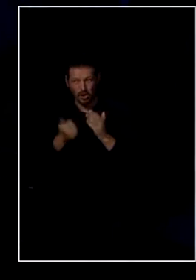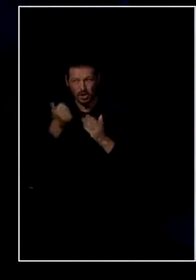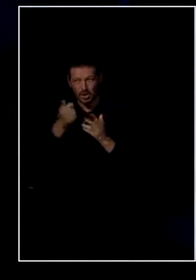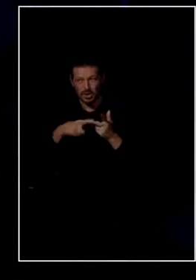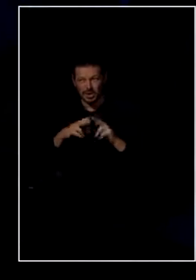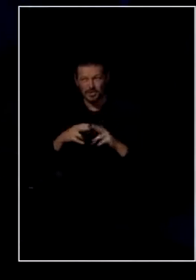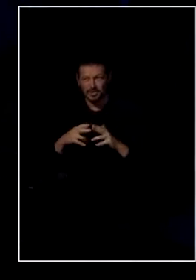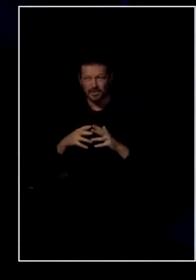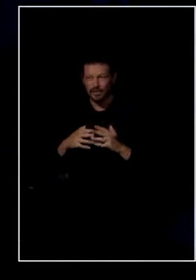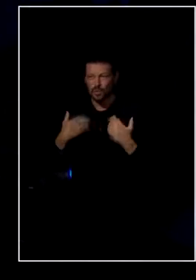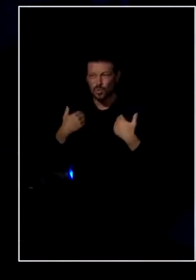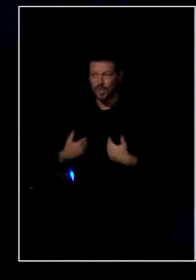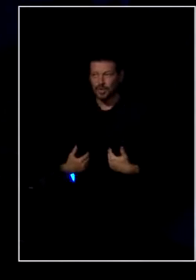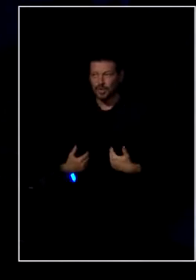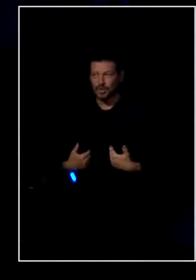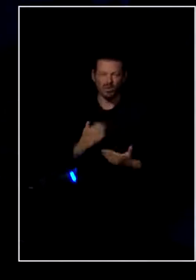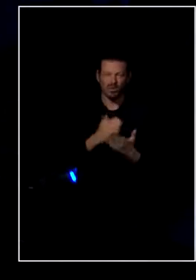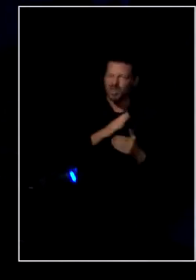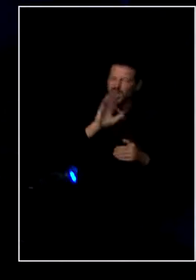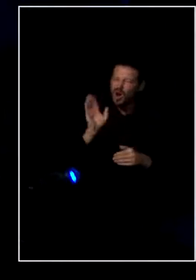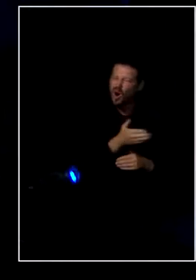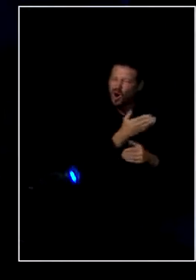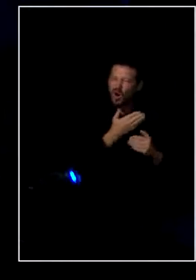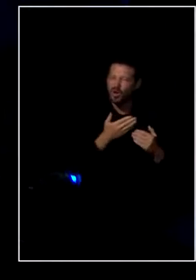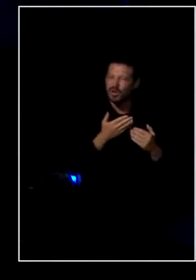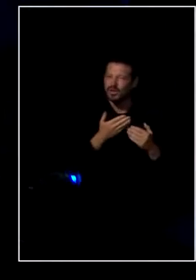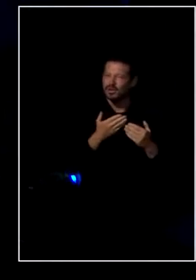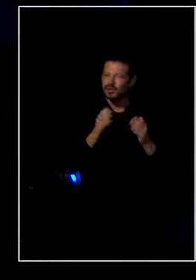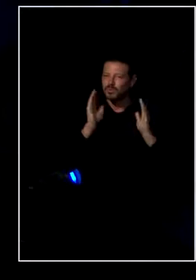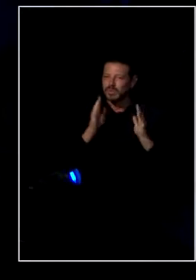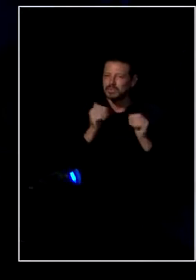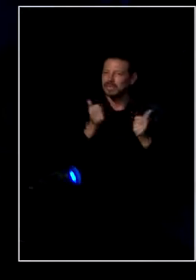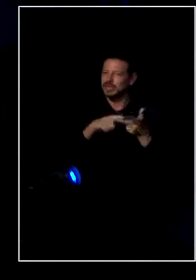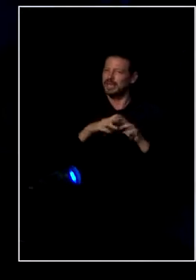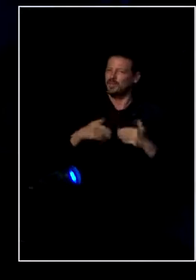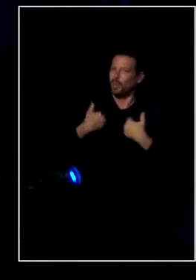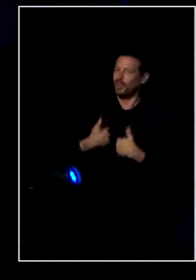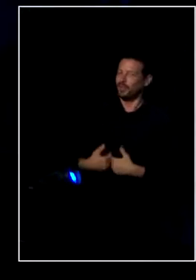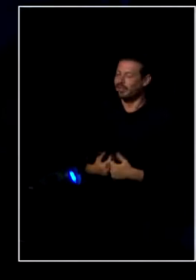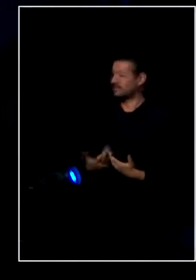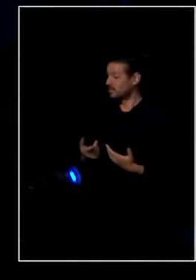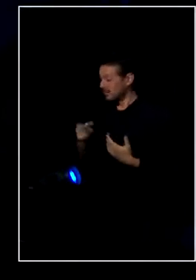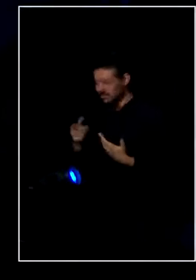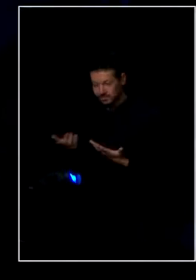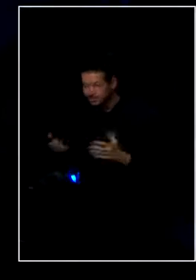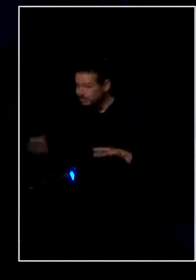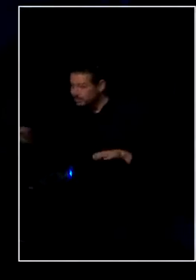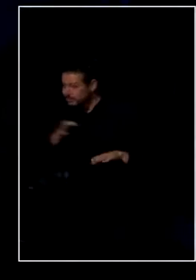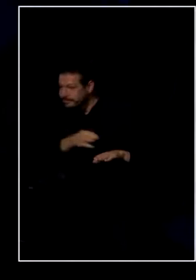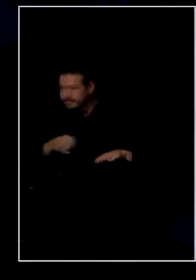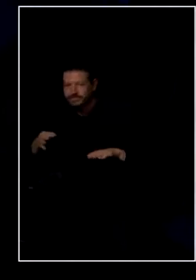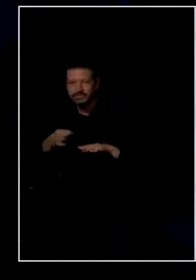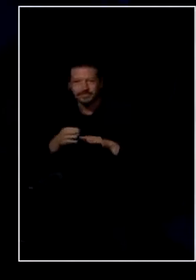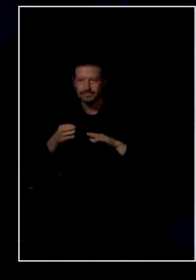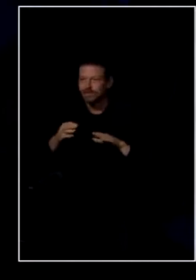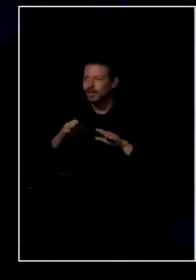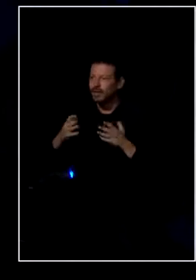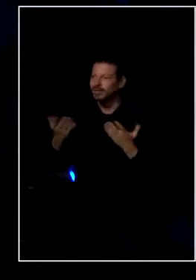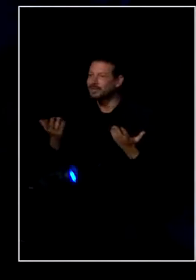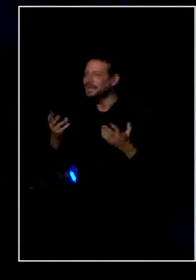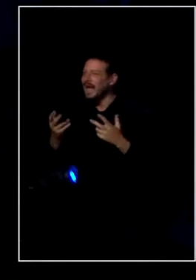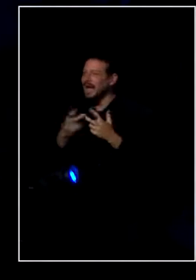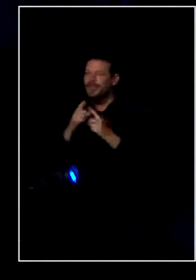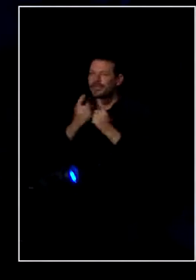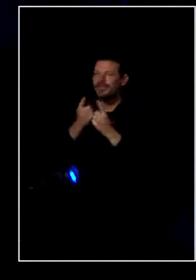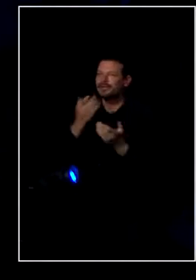all religions, though, not just Mormons. But you're that, and you're in the middle of nowhere, so you've got no point of reference. And it's